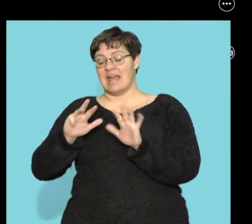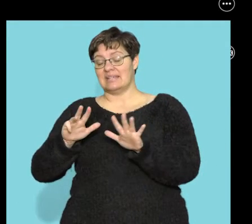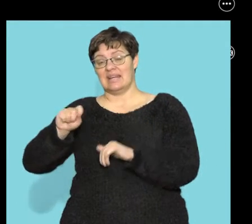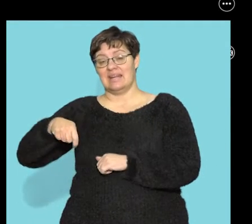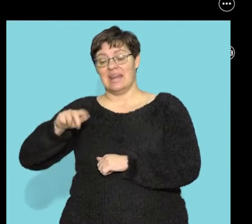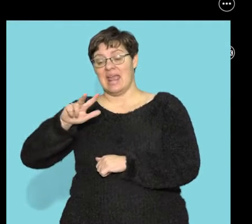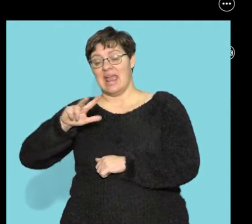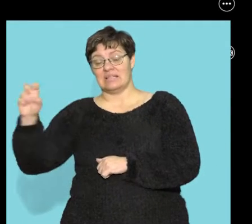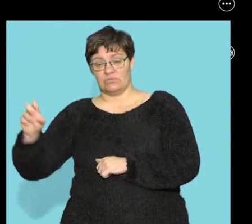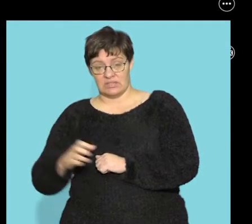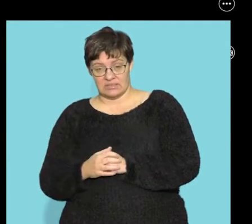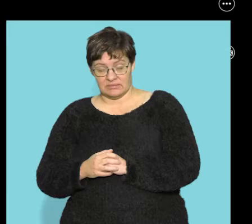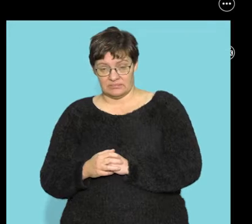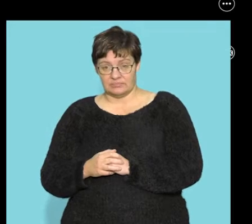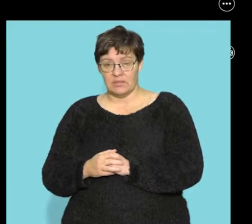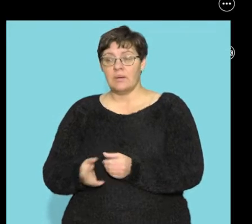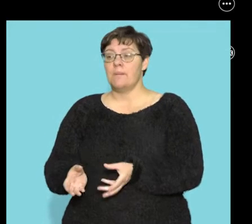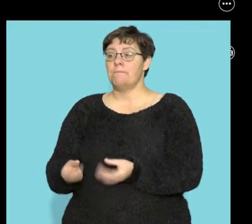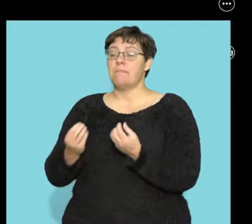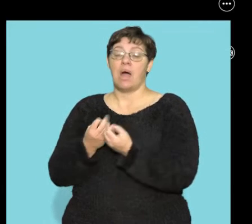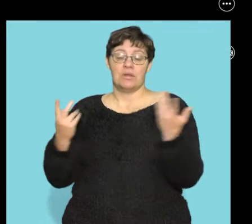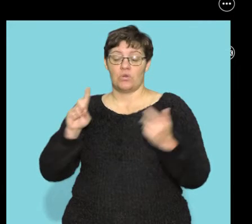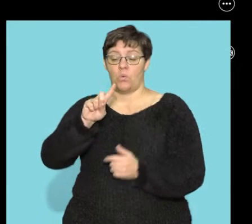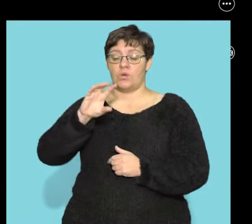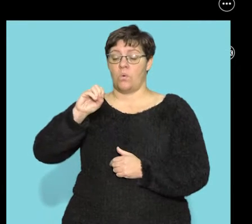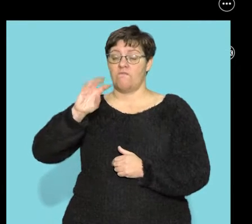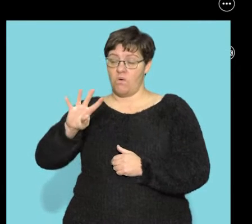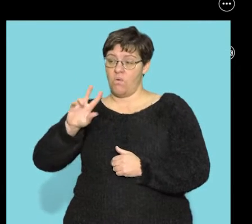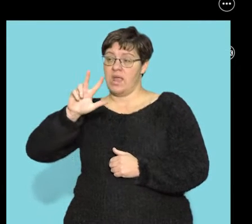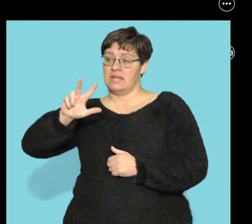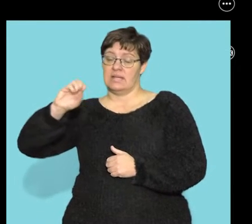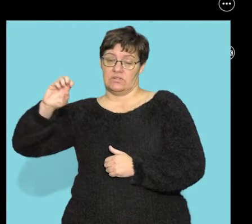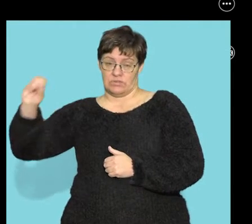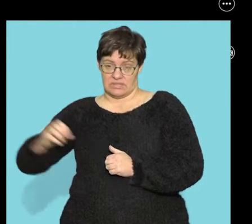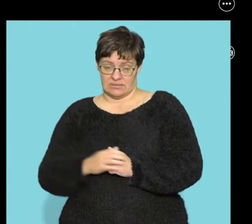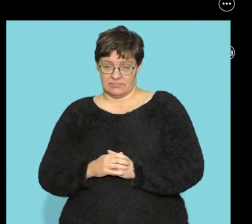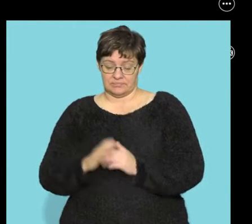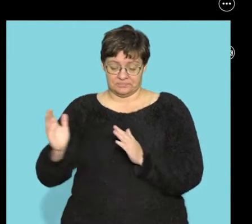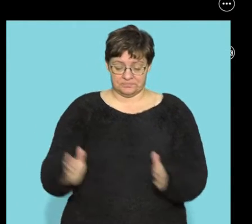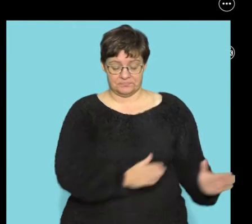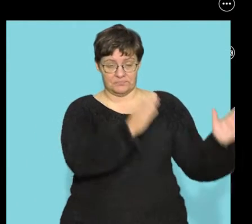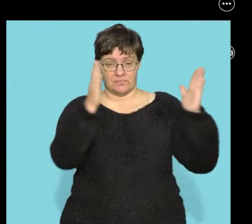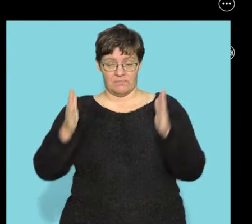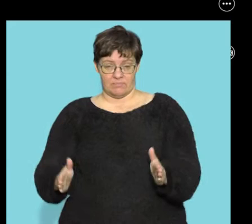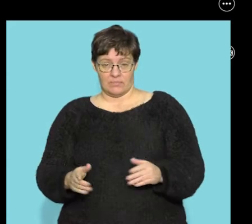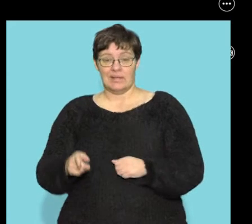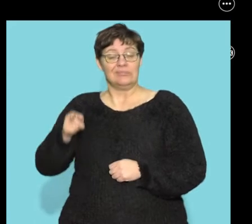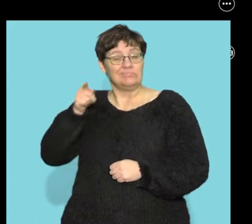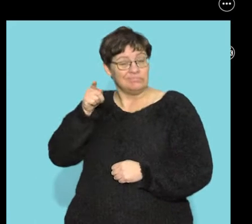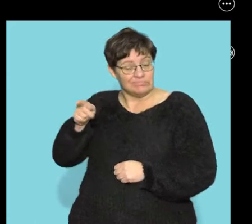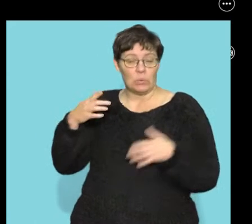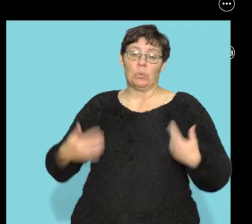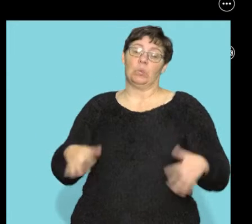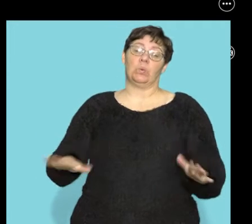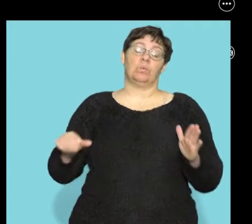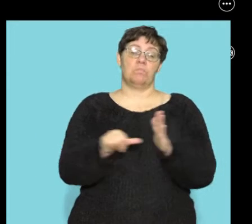the 19,800 to give me a figure of 104,800. Okay, the next one. And this is important